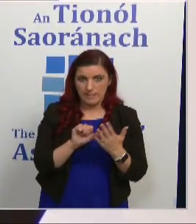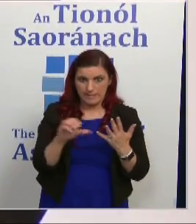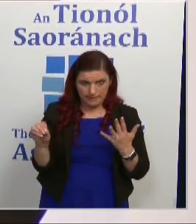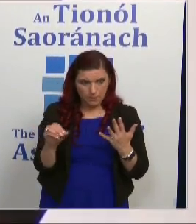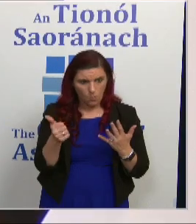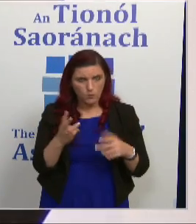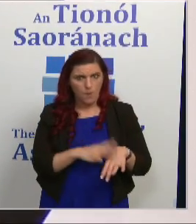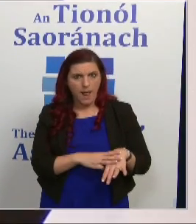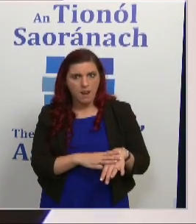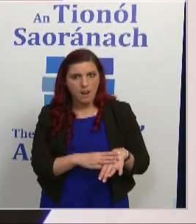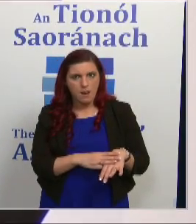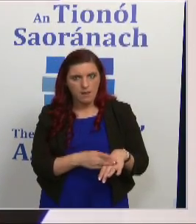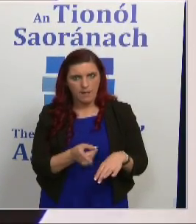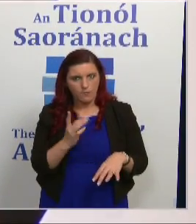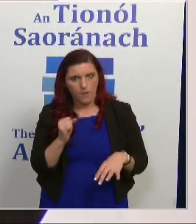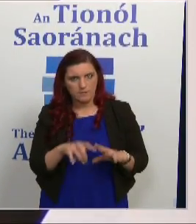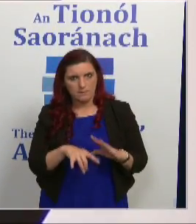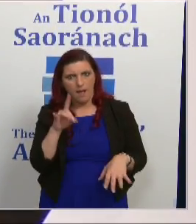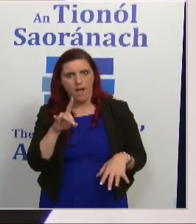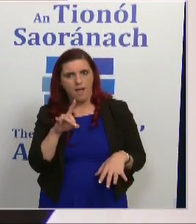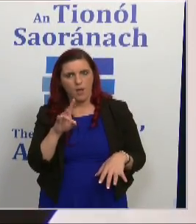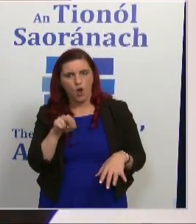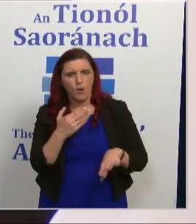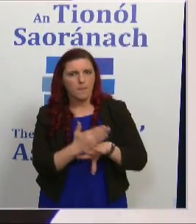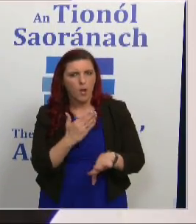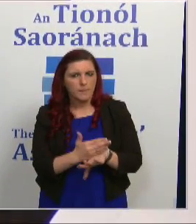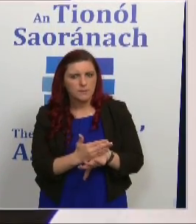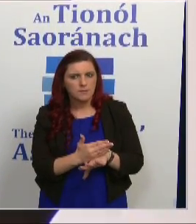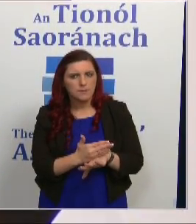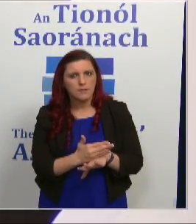well when you had high rates of unemployment. It implodes and